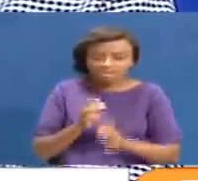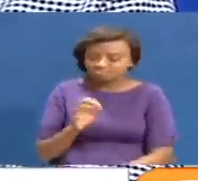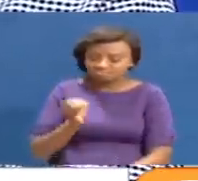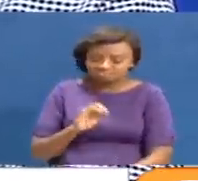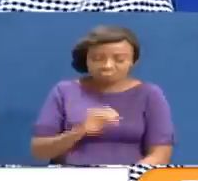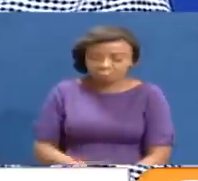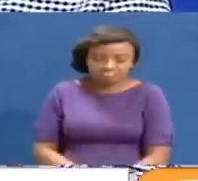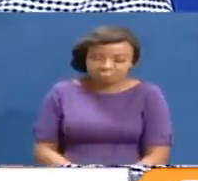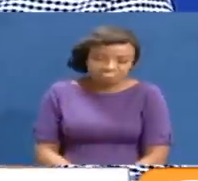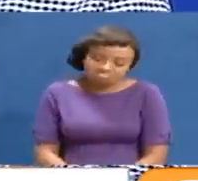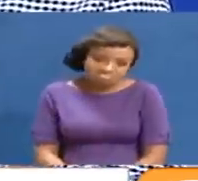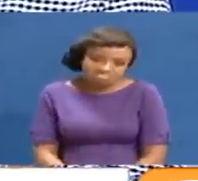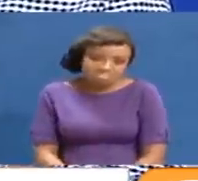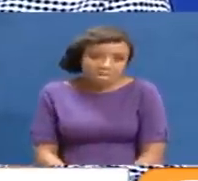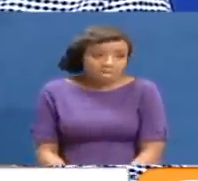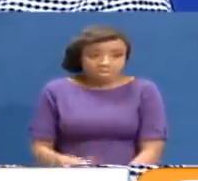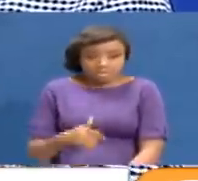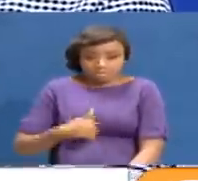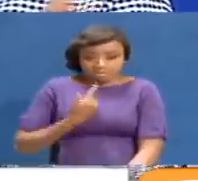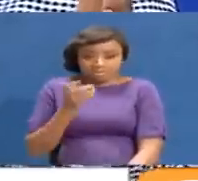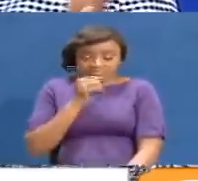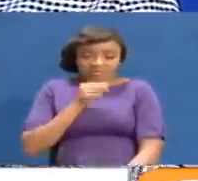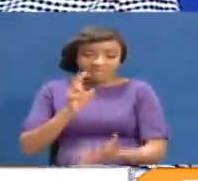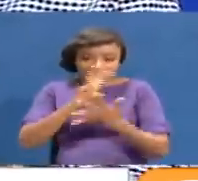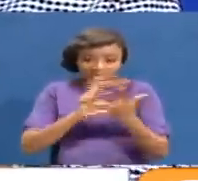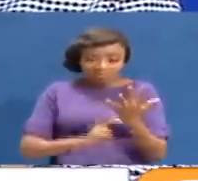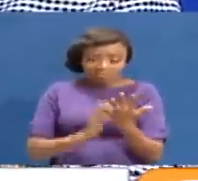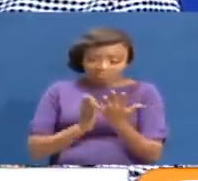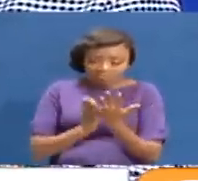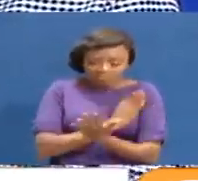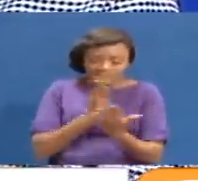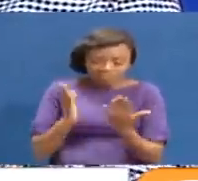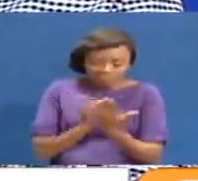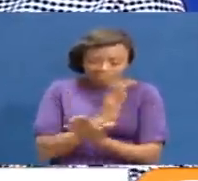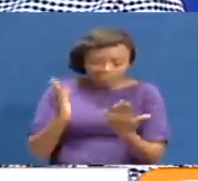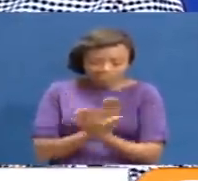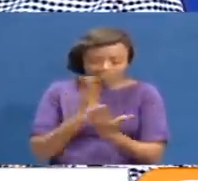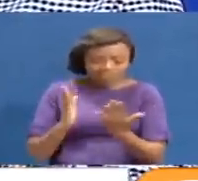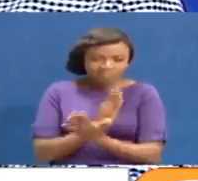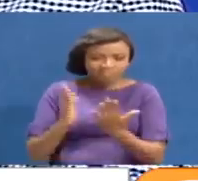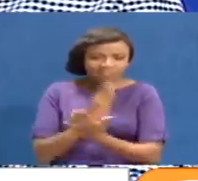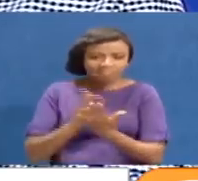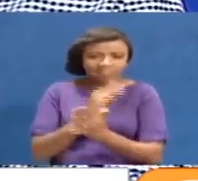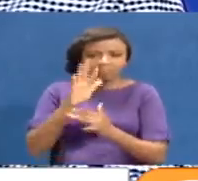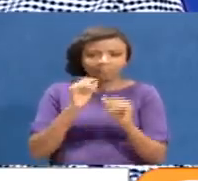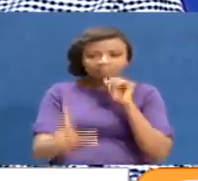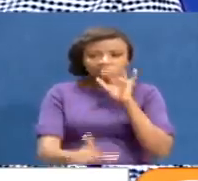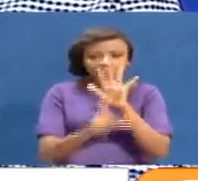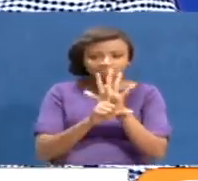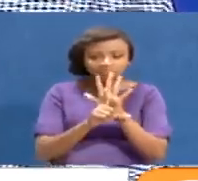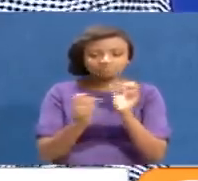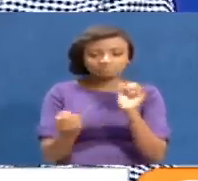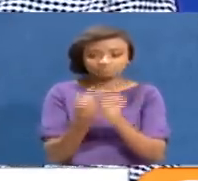So I've looked through it. Yeah. From, you know, the 14 laws that are proposed,